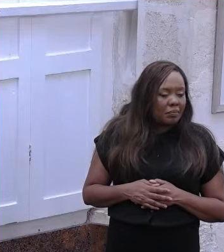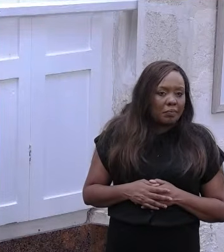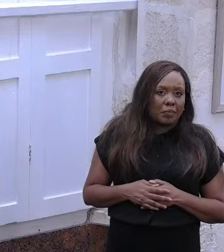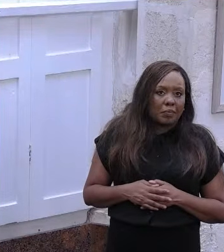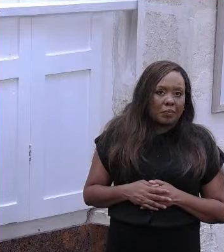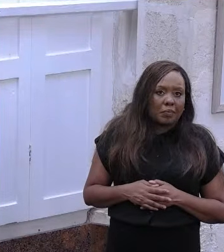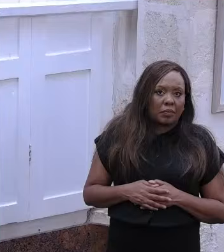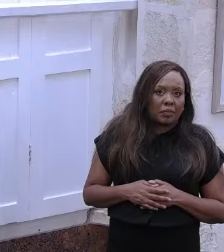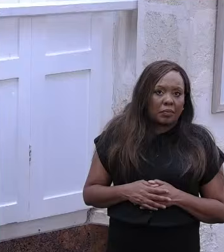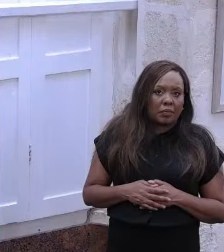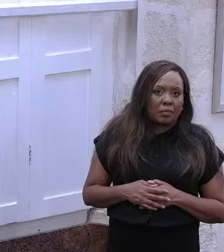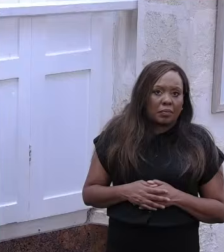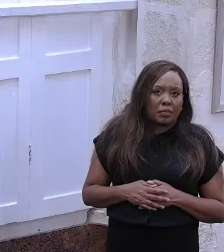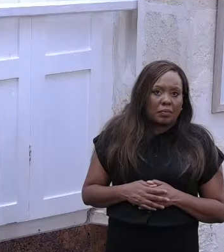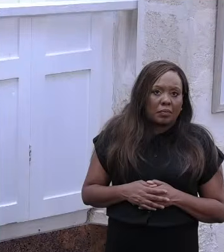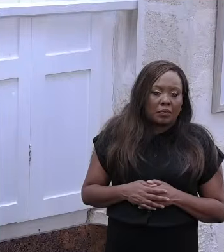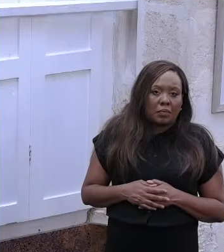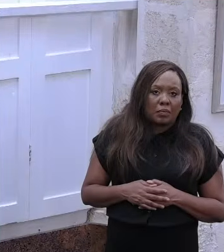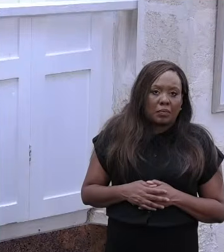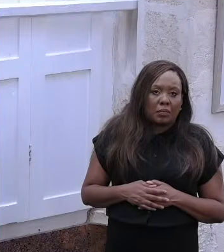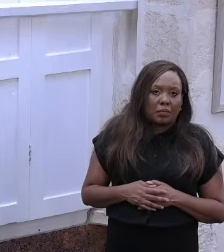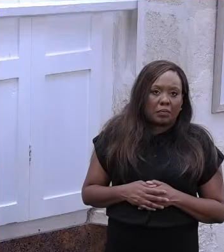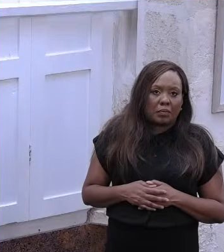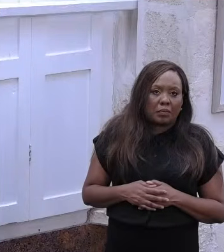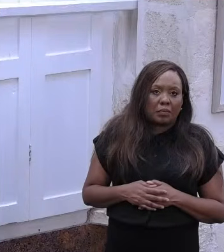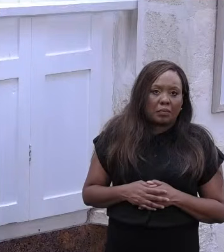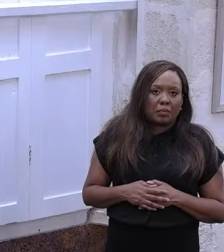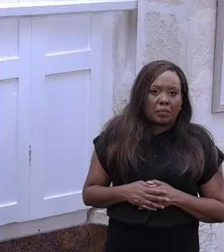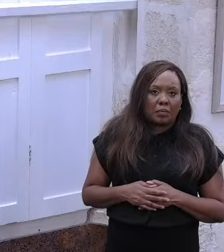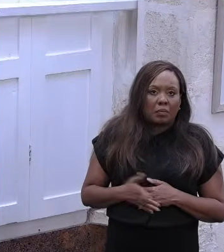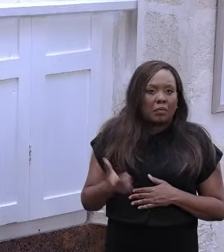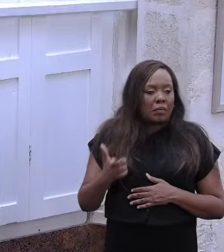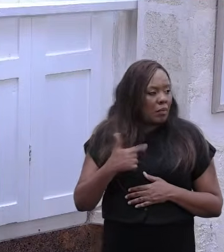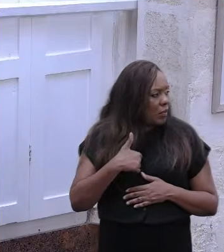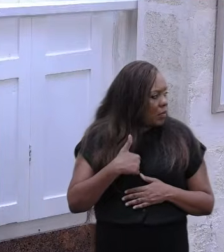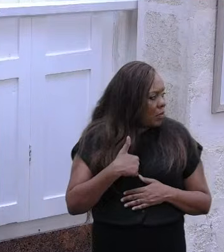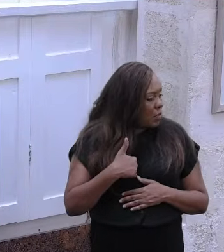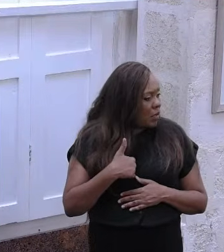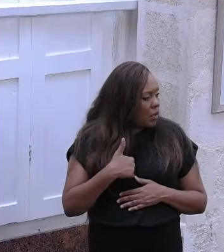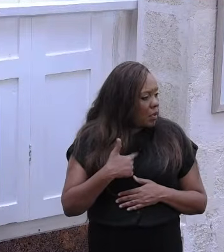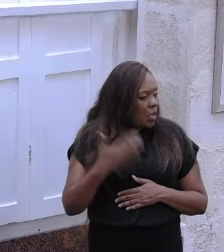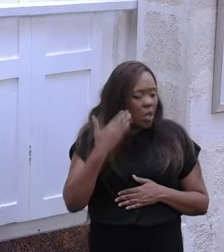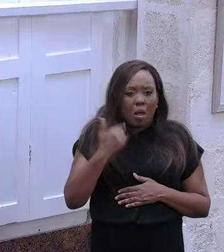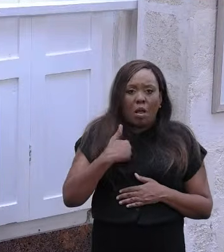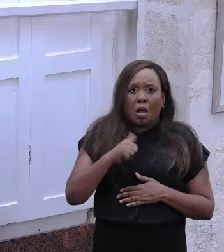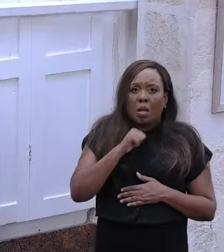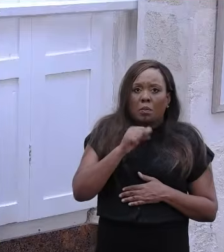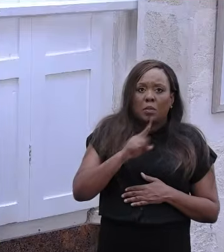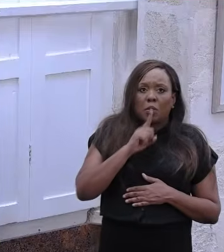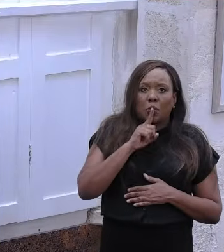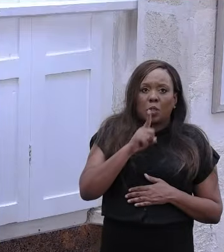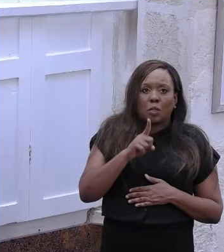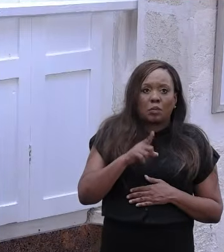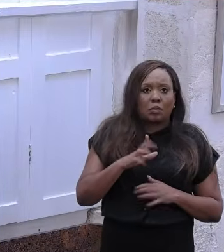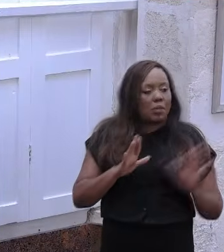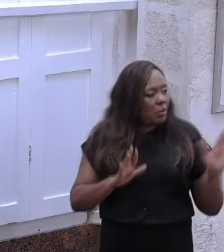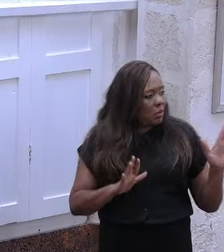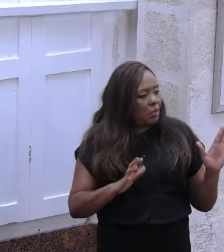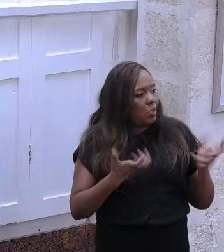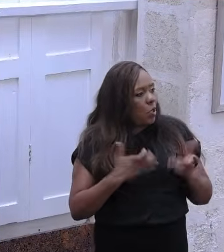is extremely. I wasn't here at the beginning, so I'm not sure what my colleagues would. Wasting their time as well. Yeah,